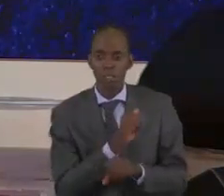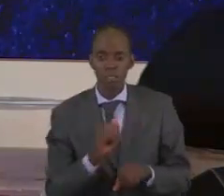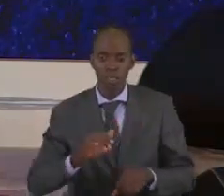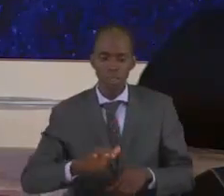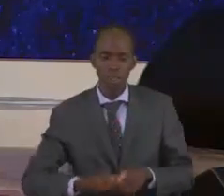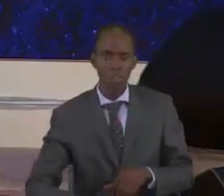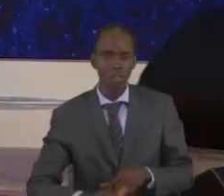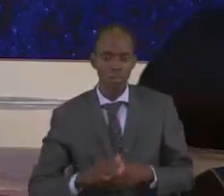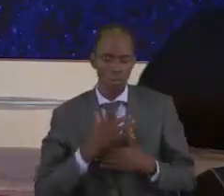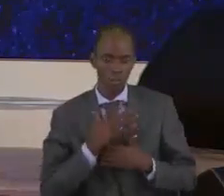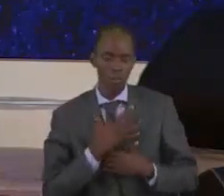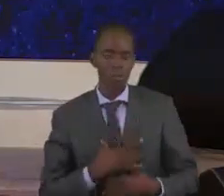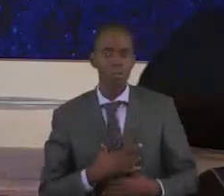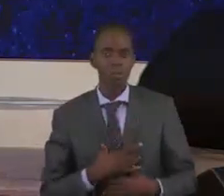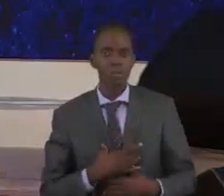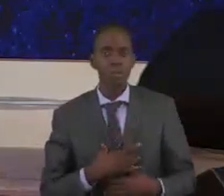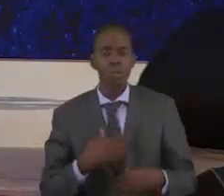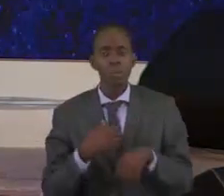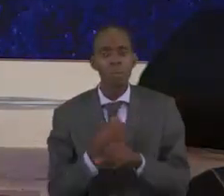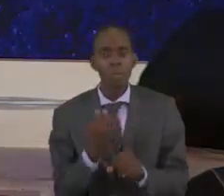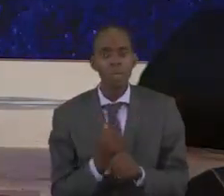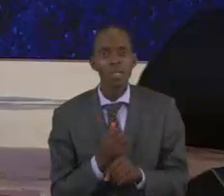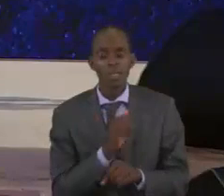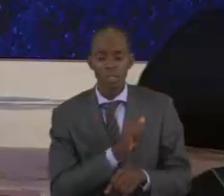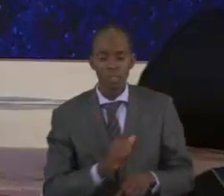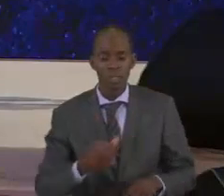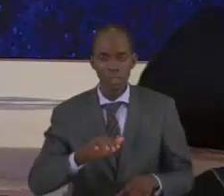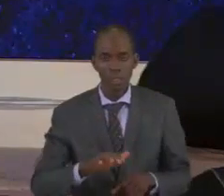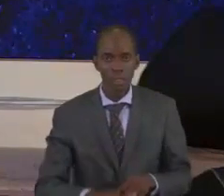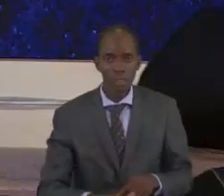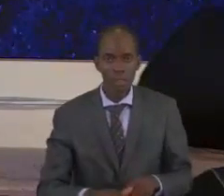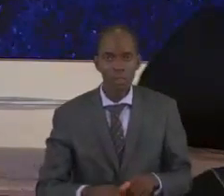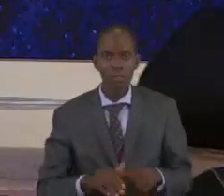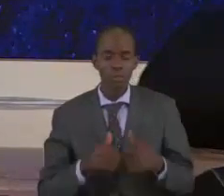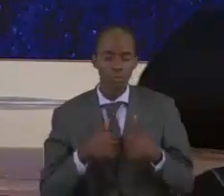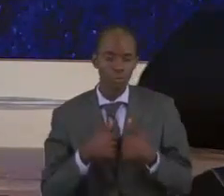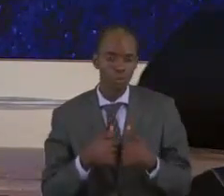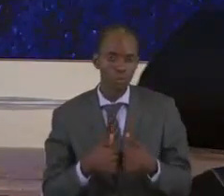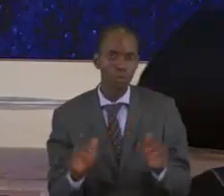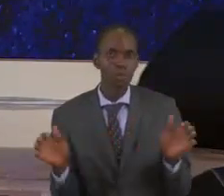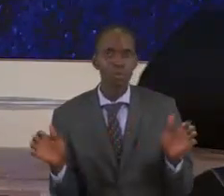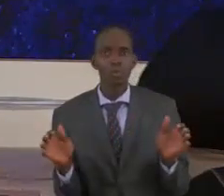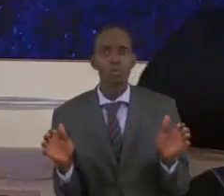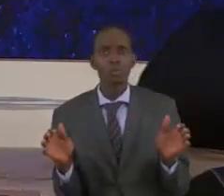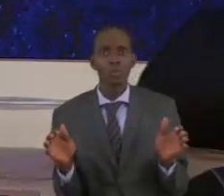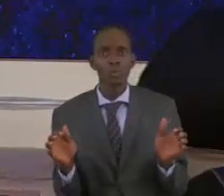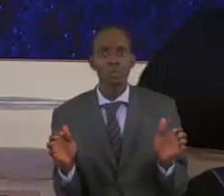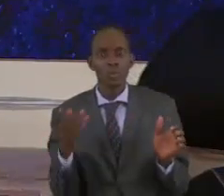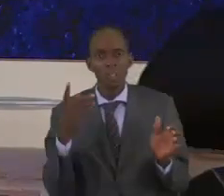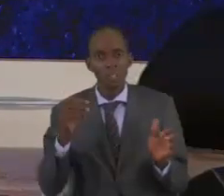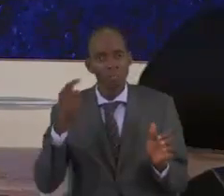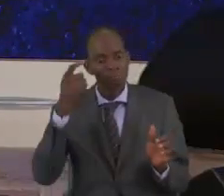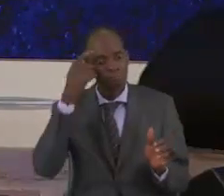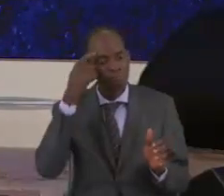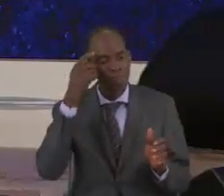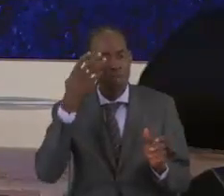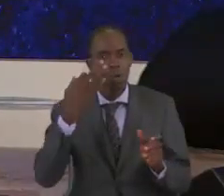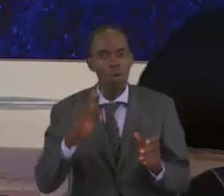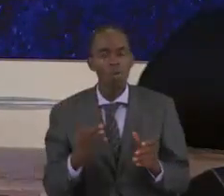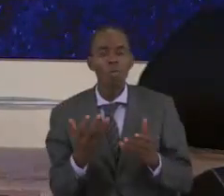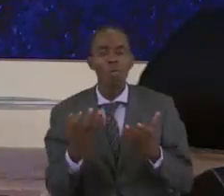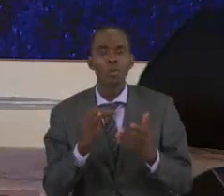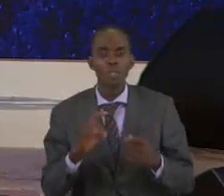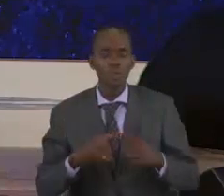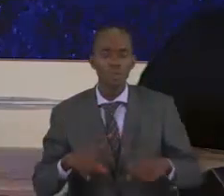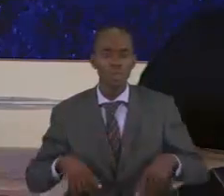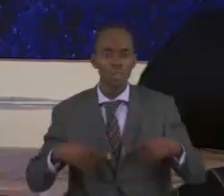child hungry and make a child lose even the sense of living, make